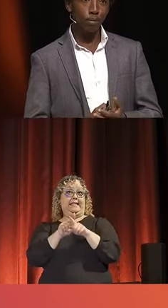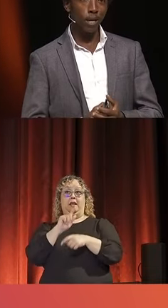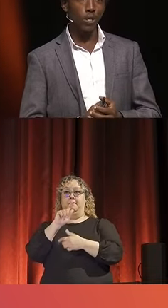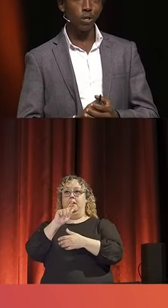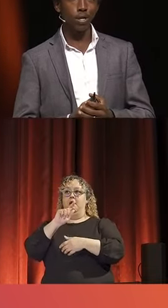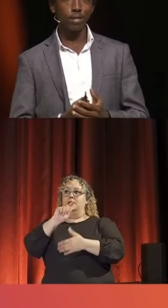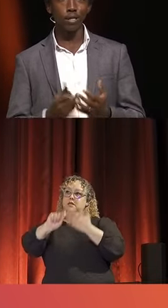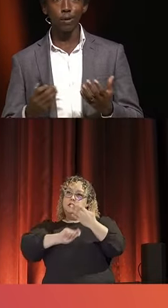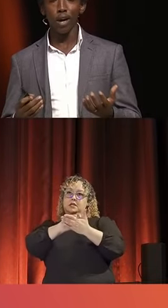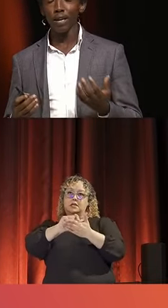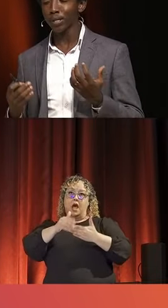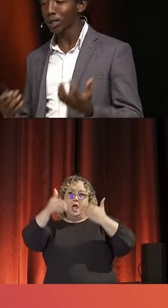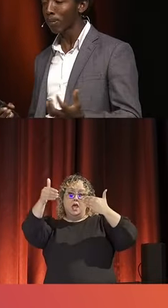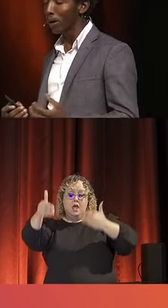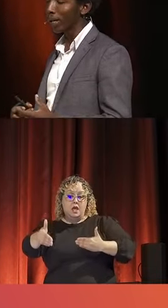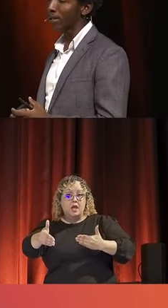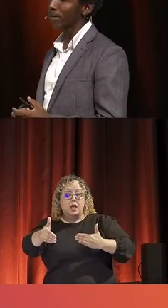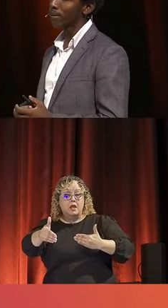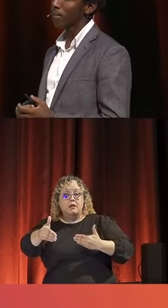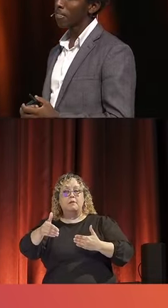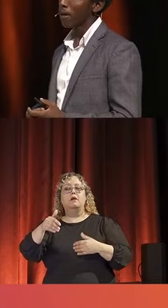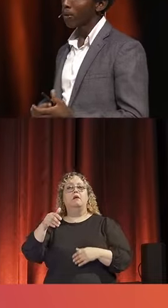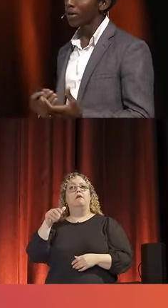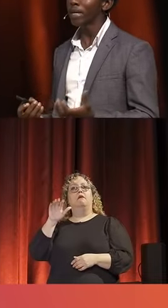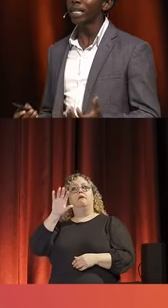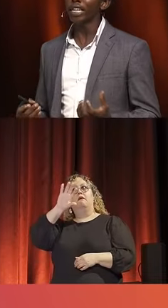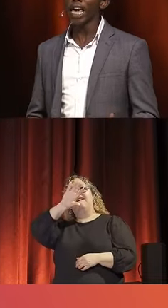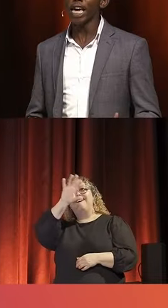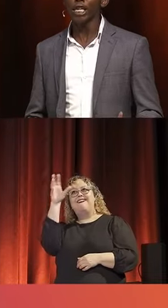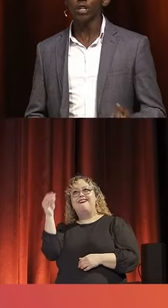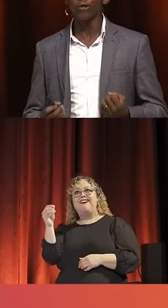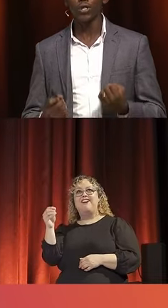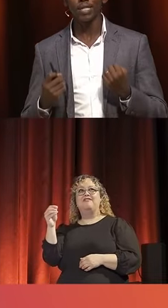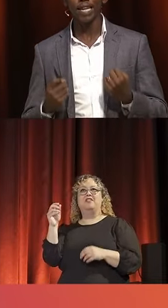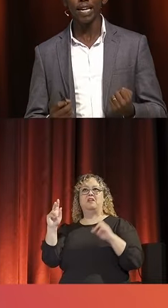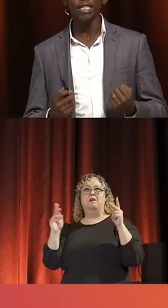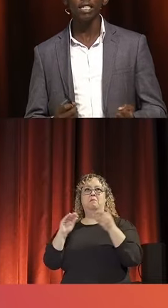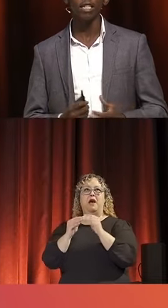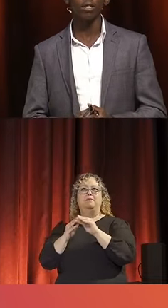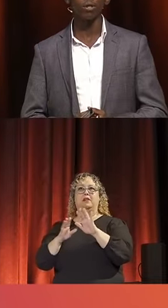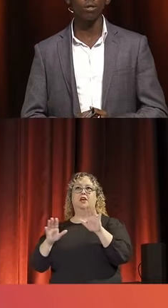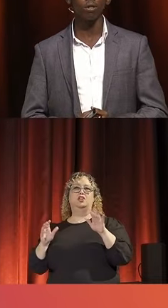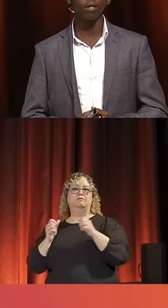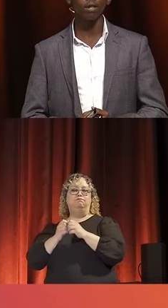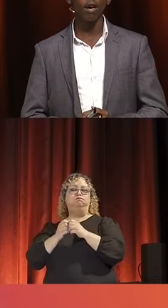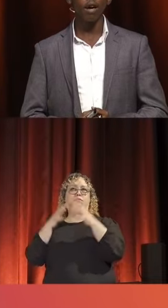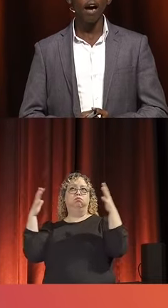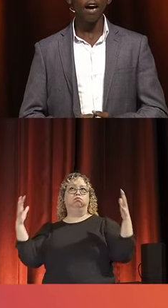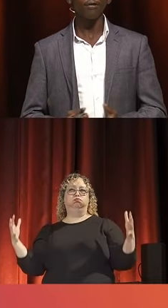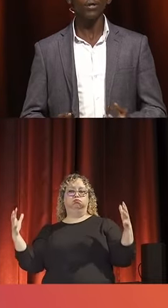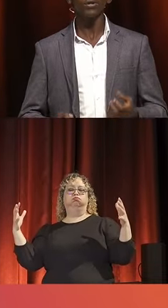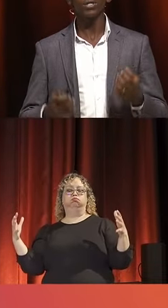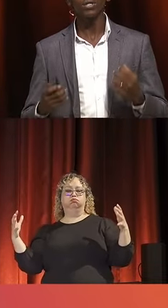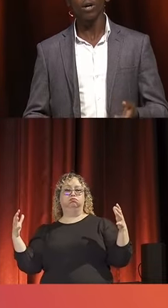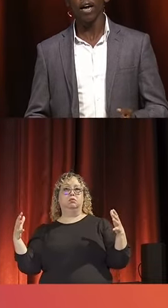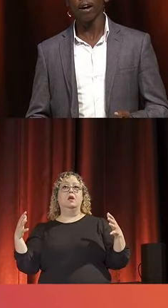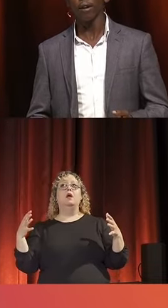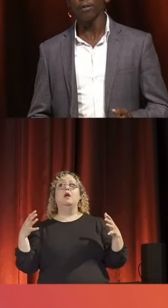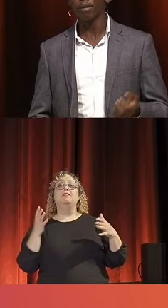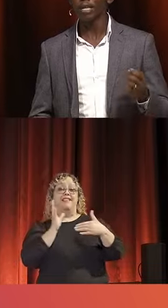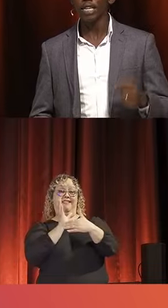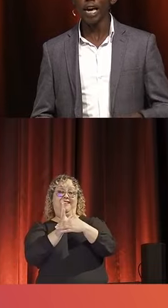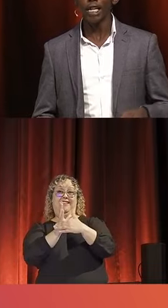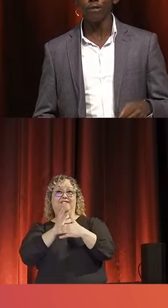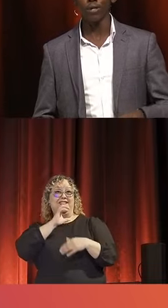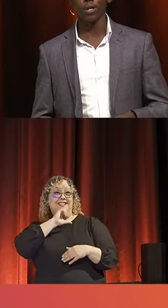Africa's population has exploded. With a median age of just 19 years old, Africa is so young